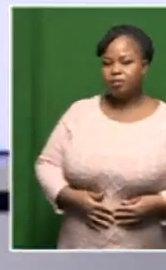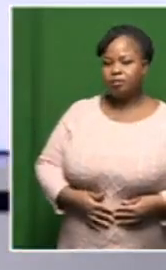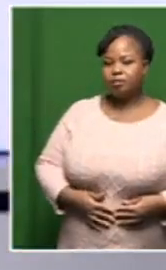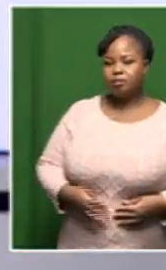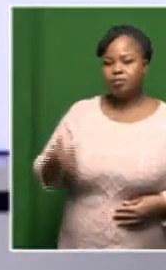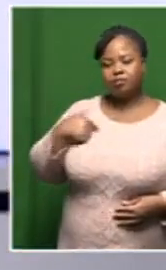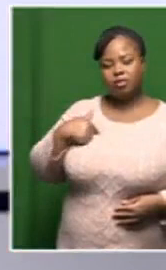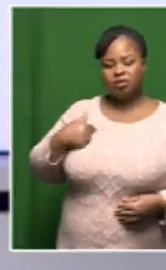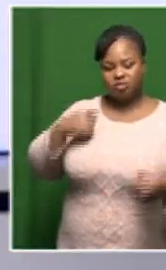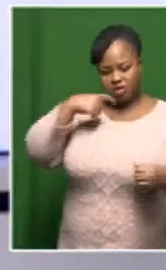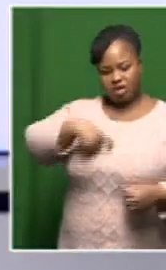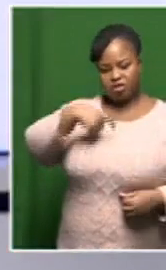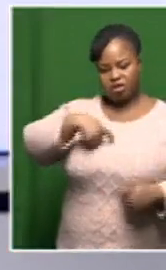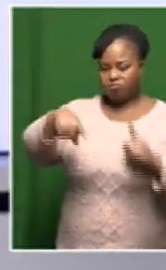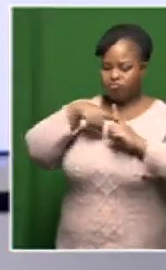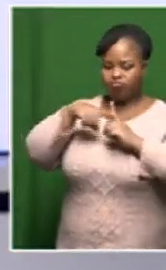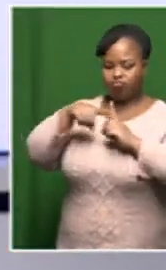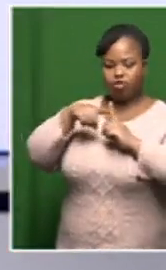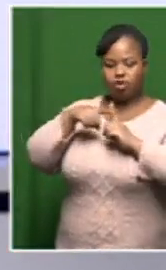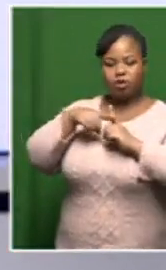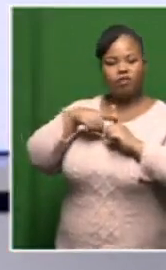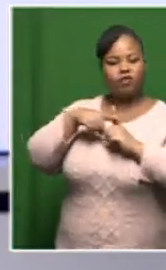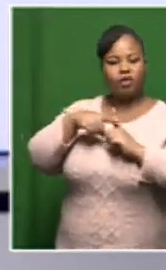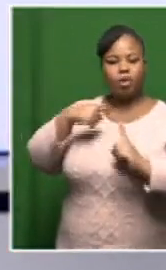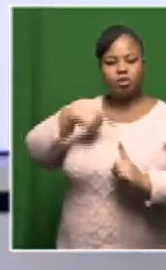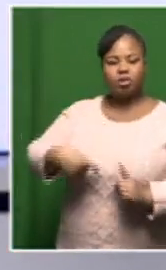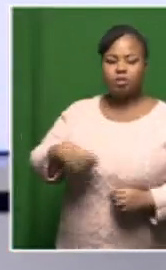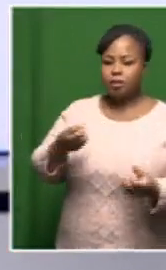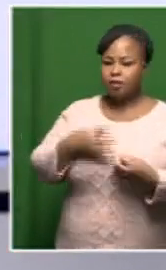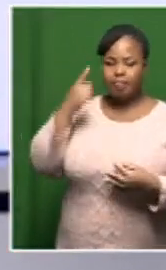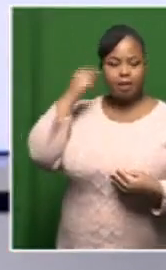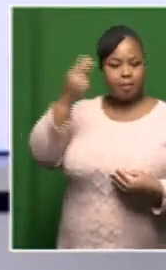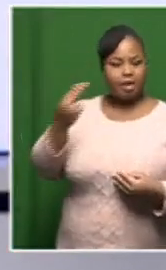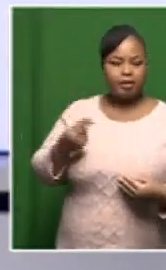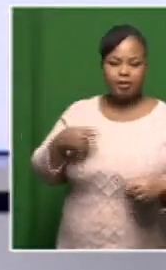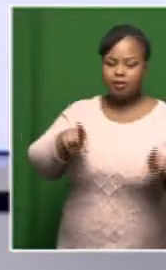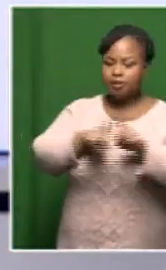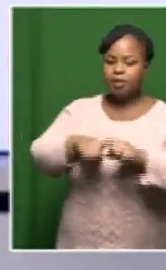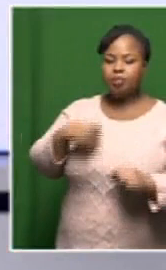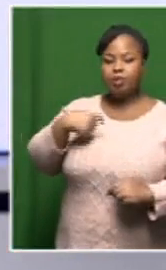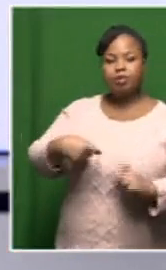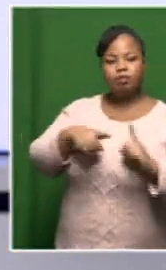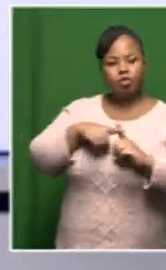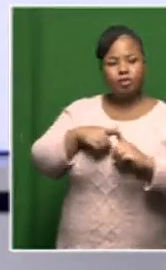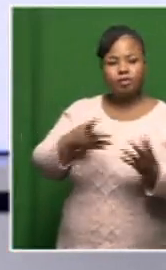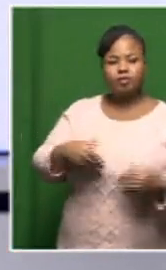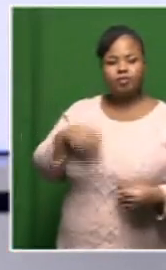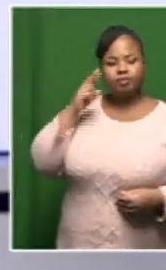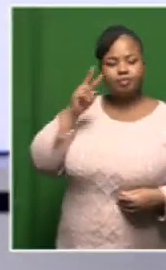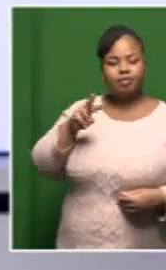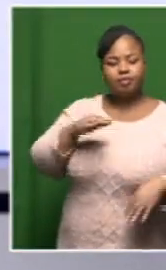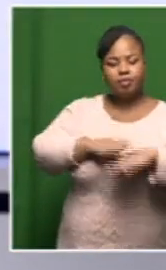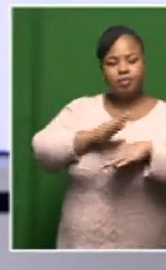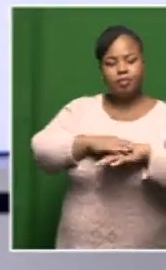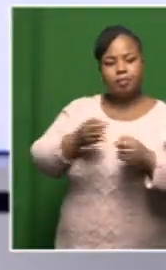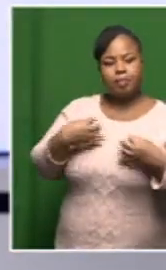an optimist by my very nature. And I think artists are actually optimists as well. So when we viewed this time, we were given